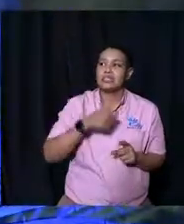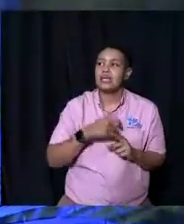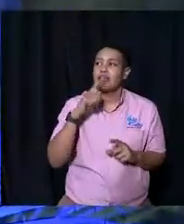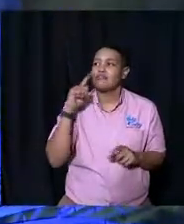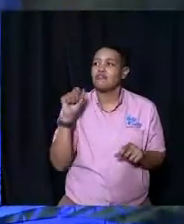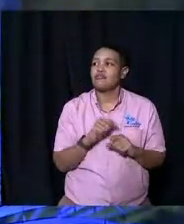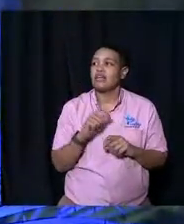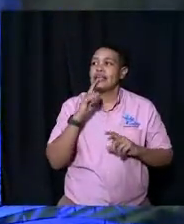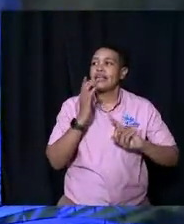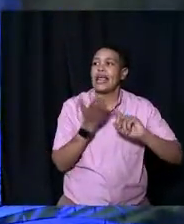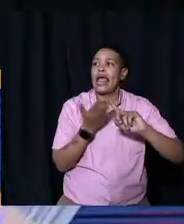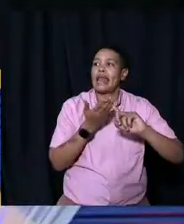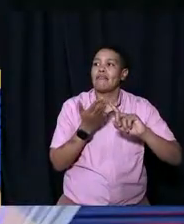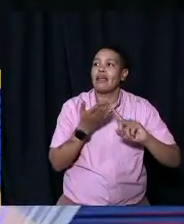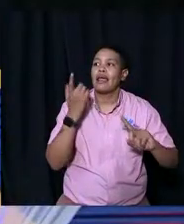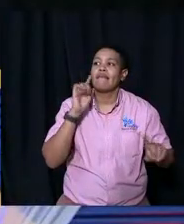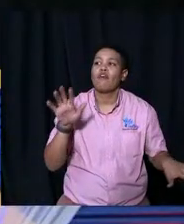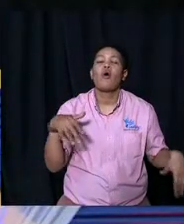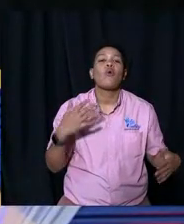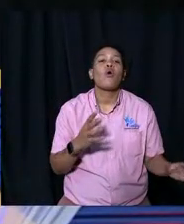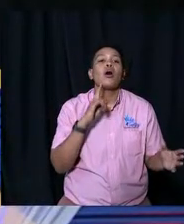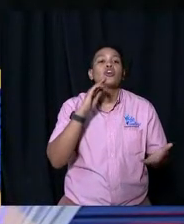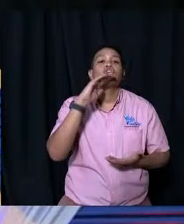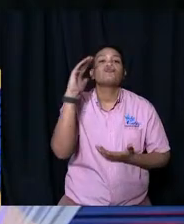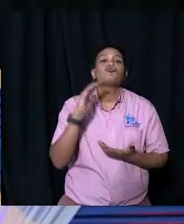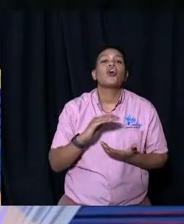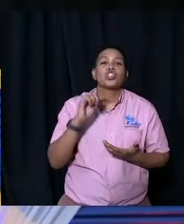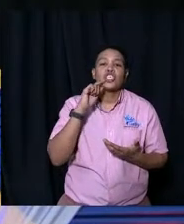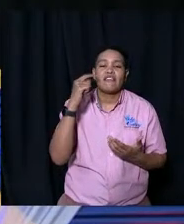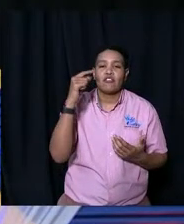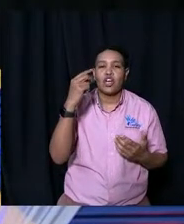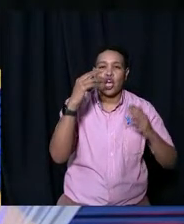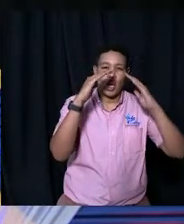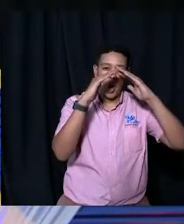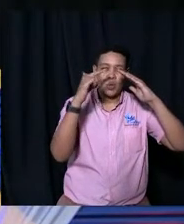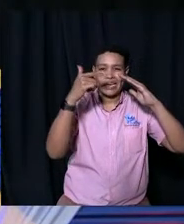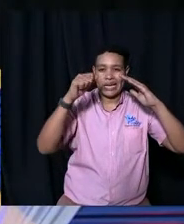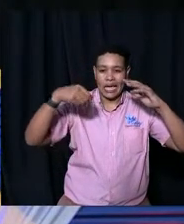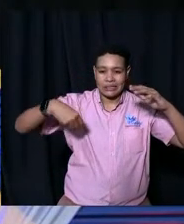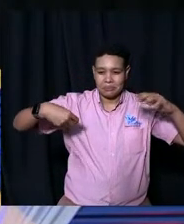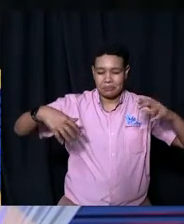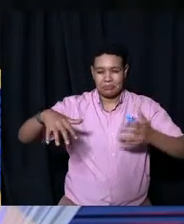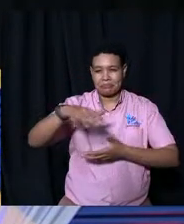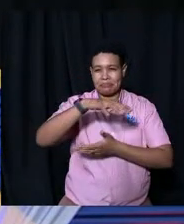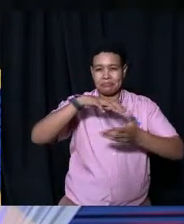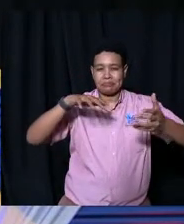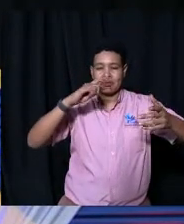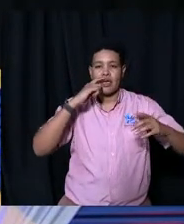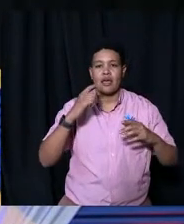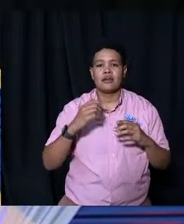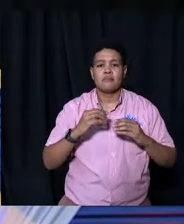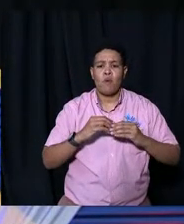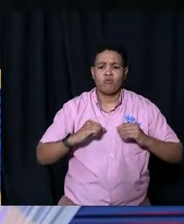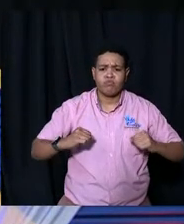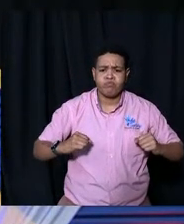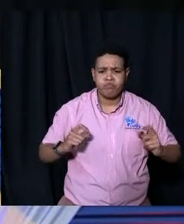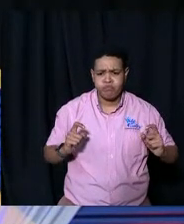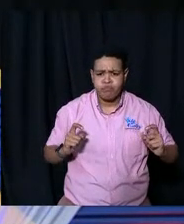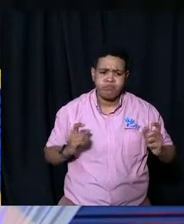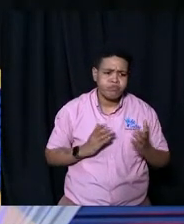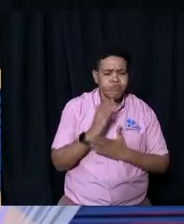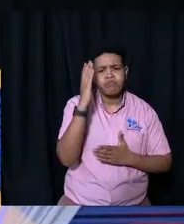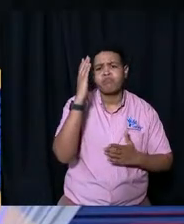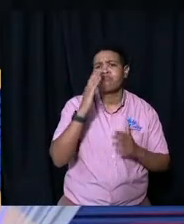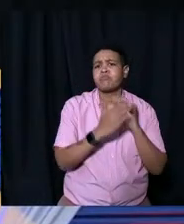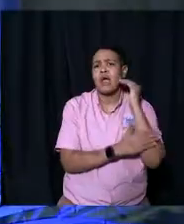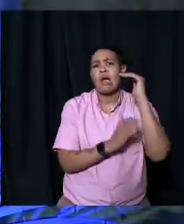really advocates for the reduction of greenhouse gases and building resilience in the Caribbean. So what they do